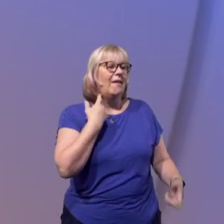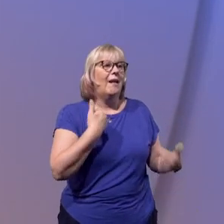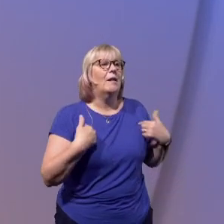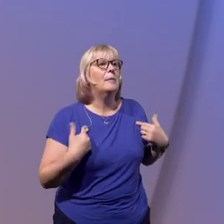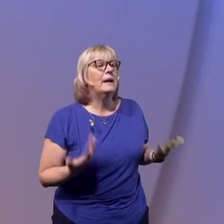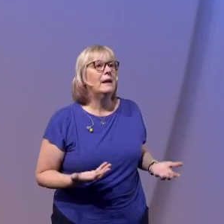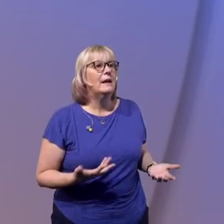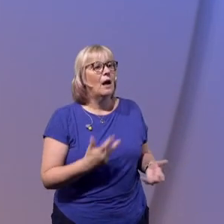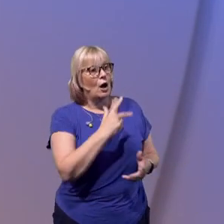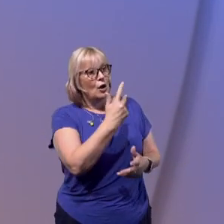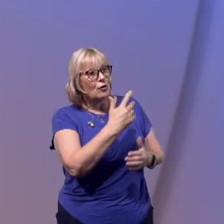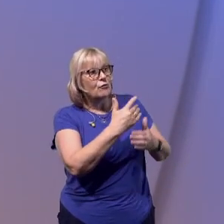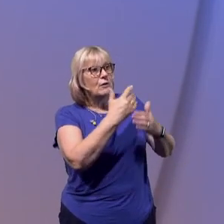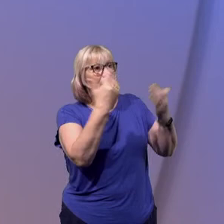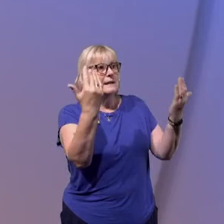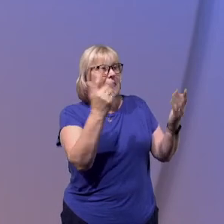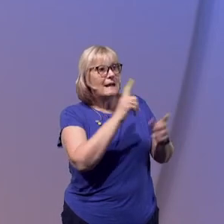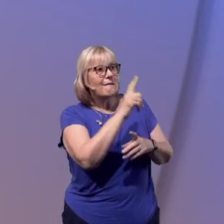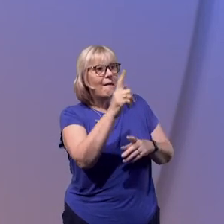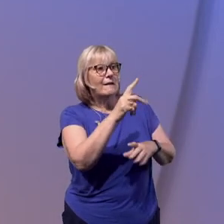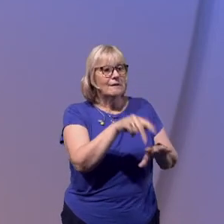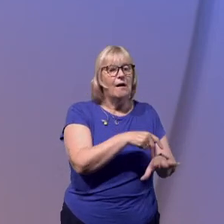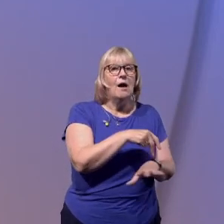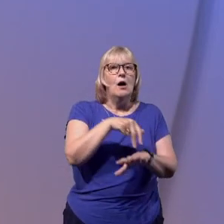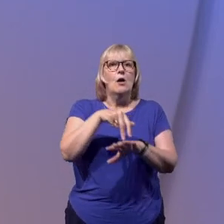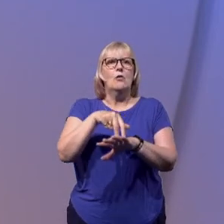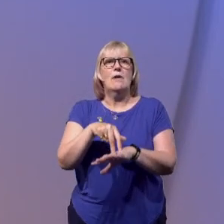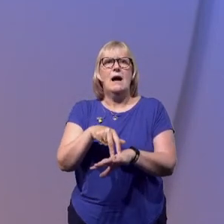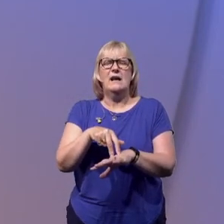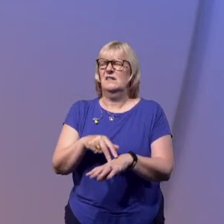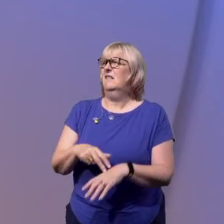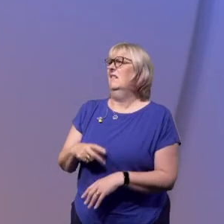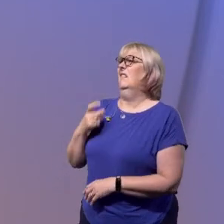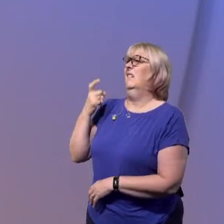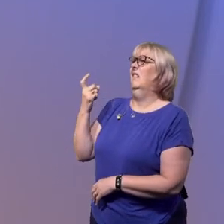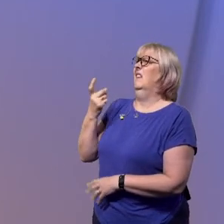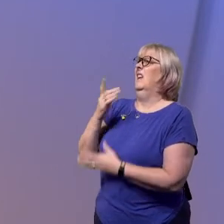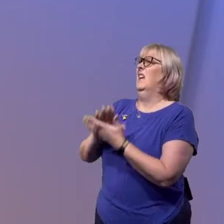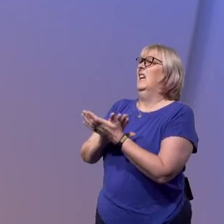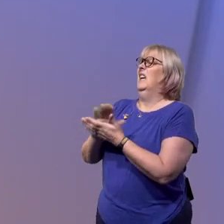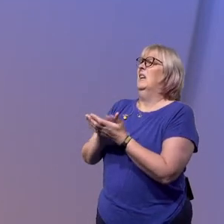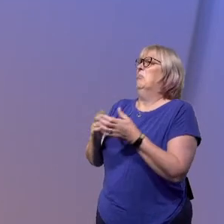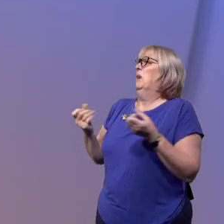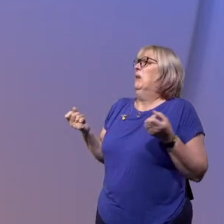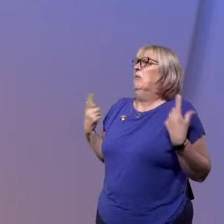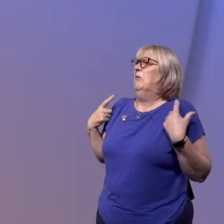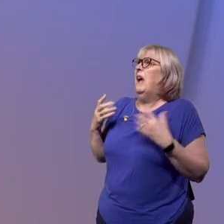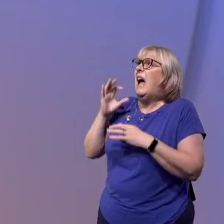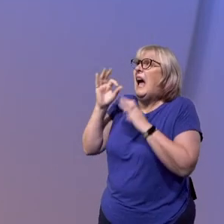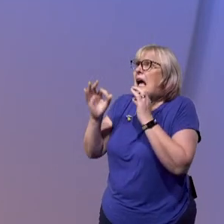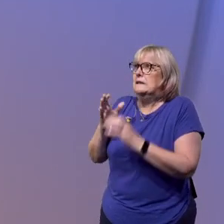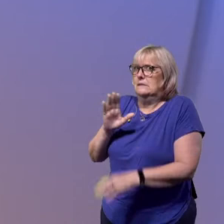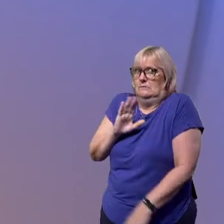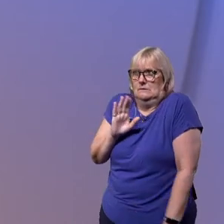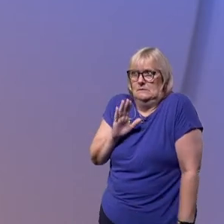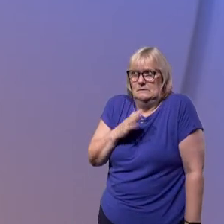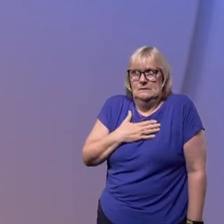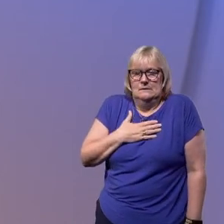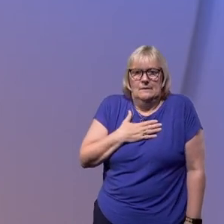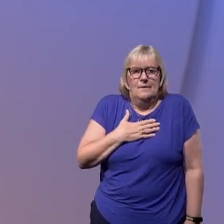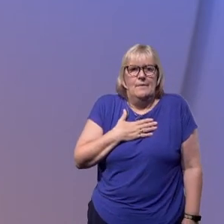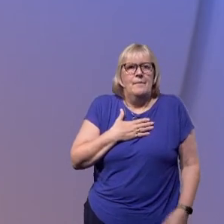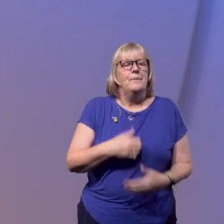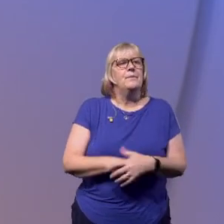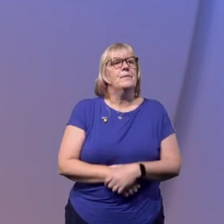after 3 days he will rise." But they did not understand what he meant and were afraid to ask him about it. They came